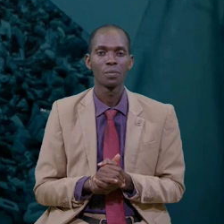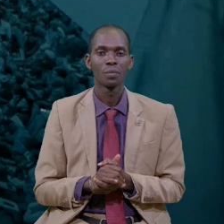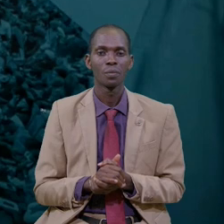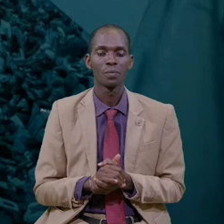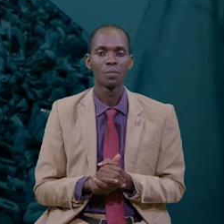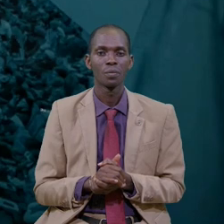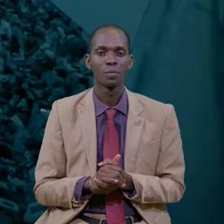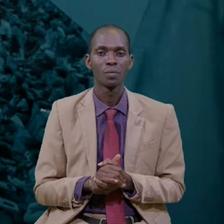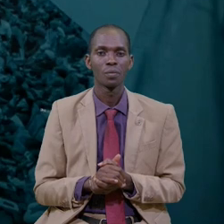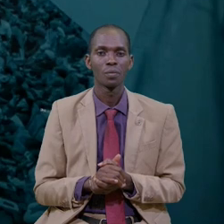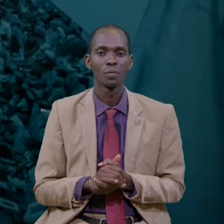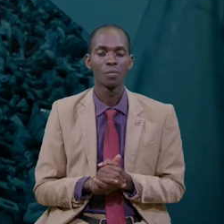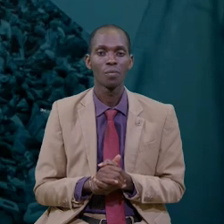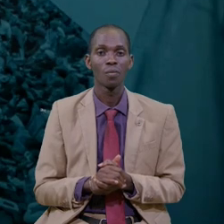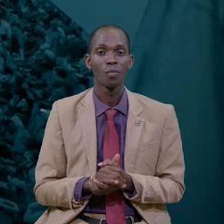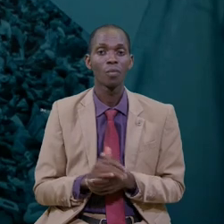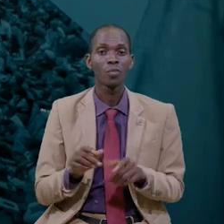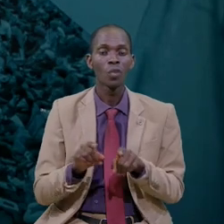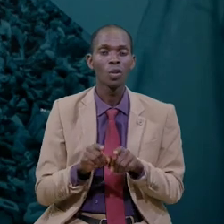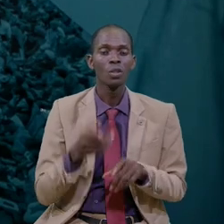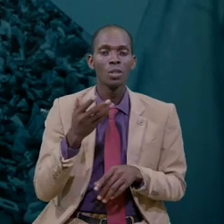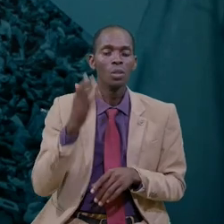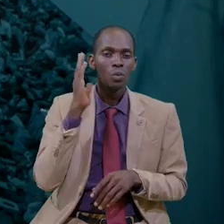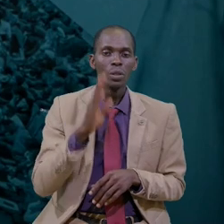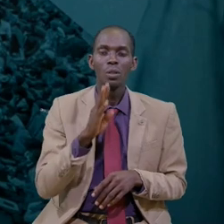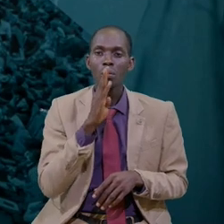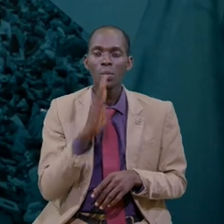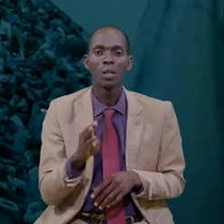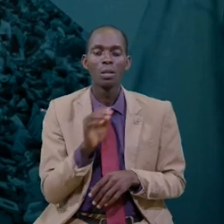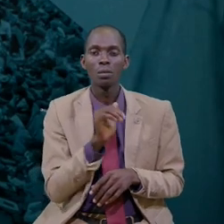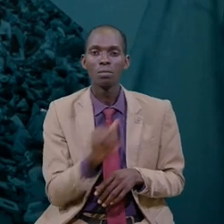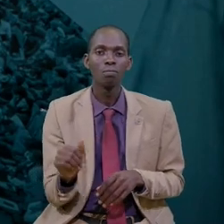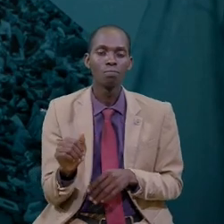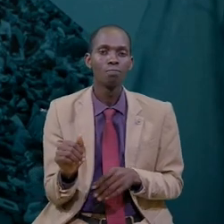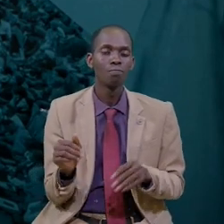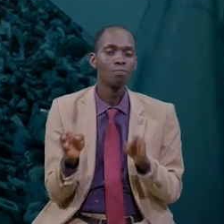Also, there's going to be converse rally.